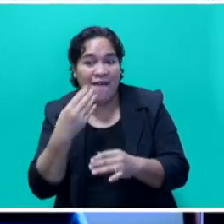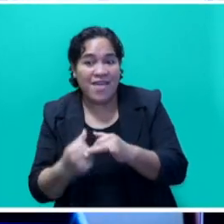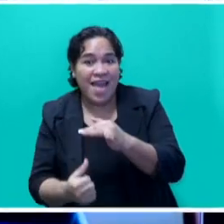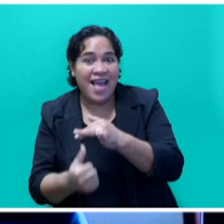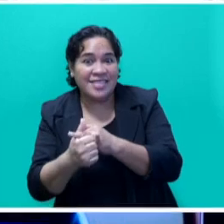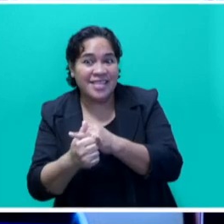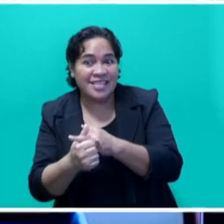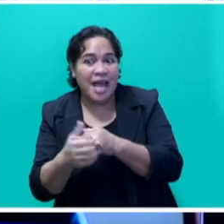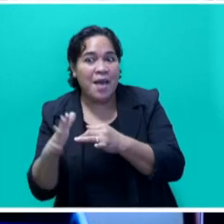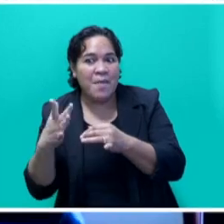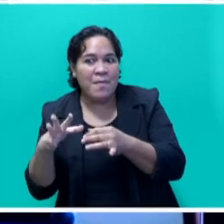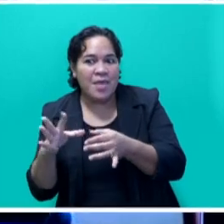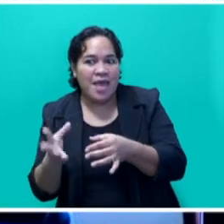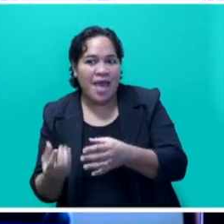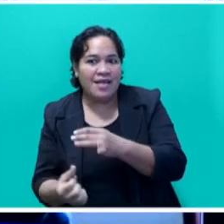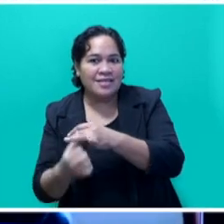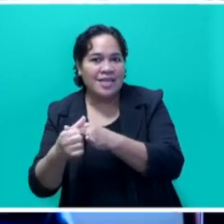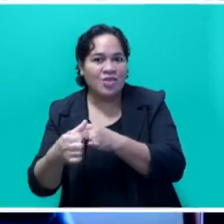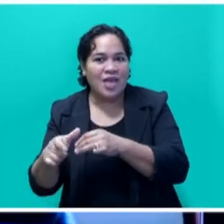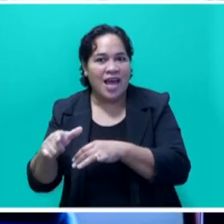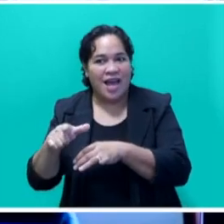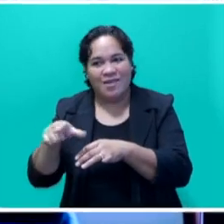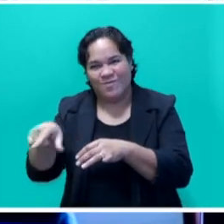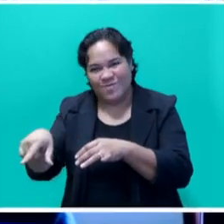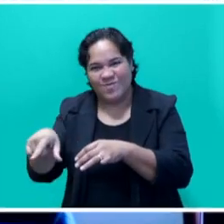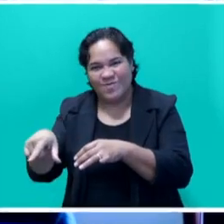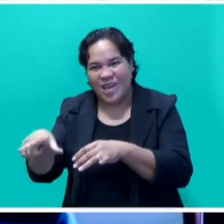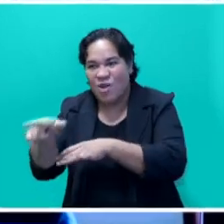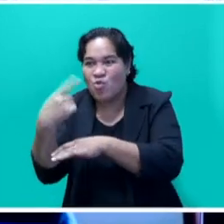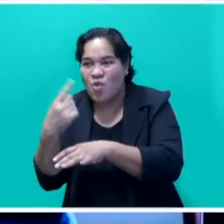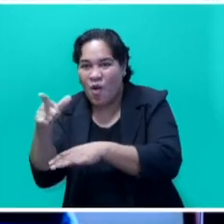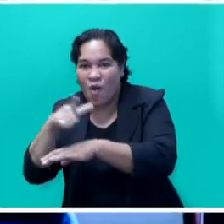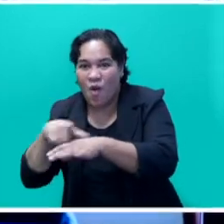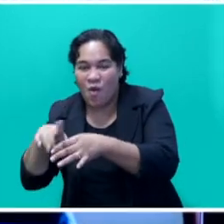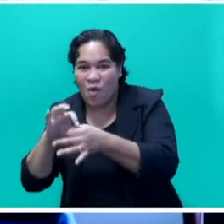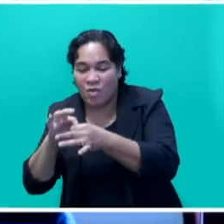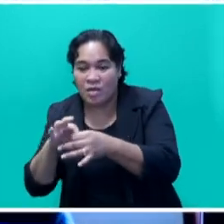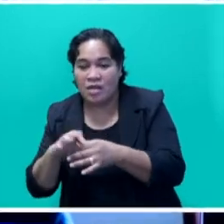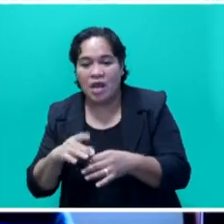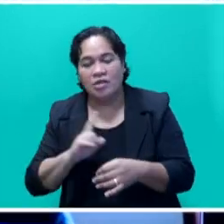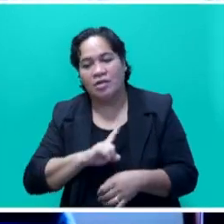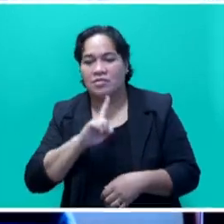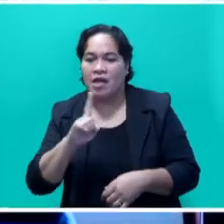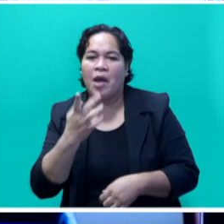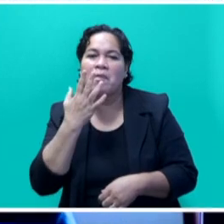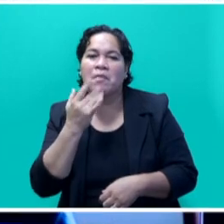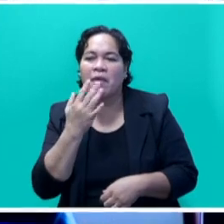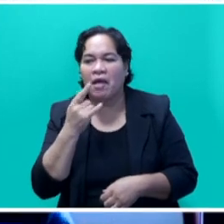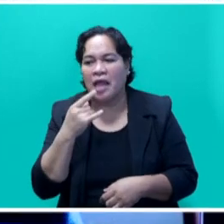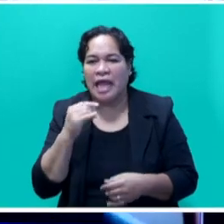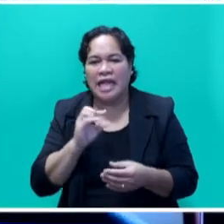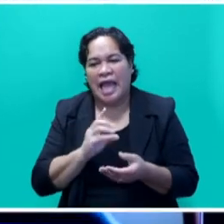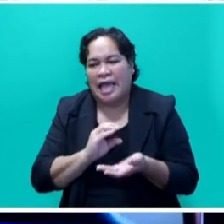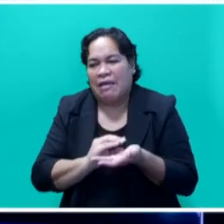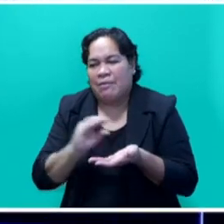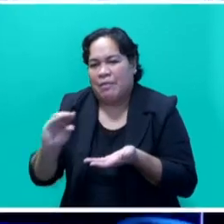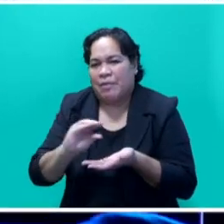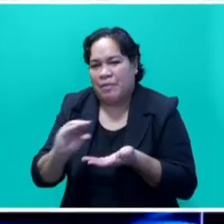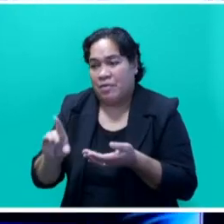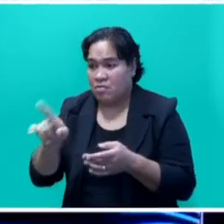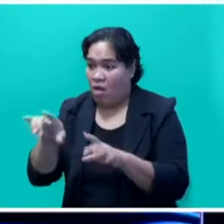of the landowning unit, they go, they give them some short-term benefits. They